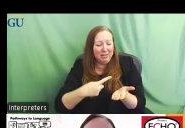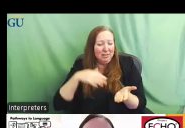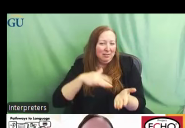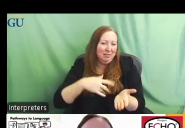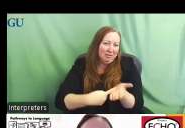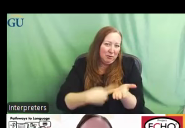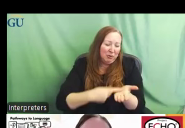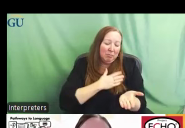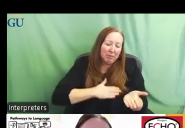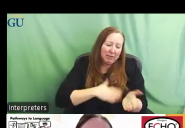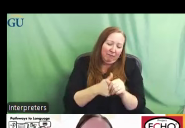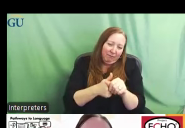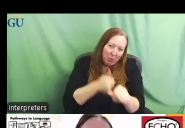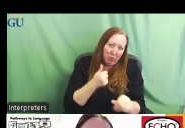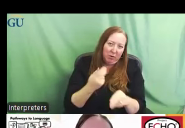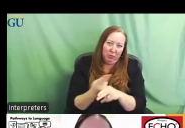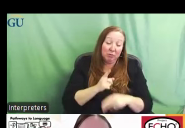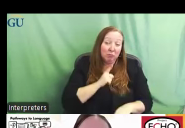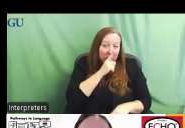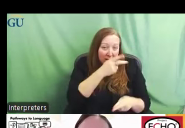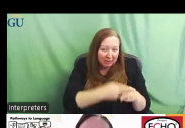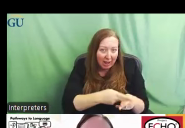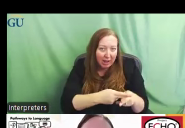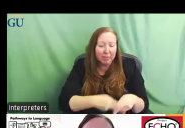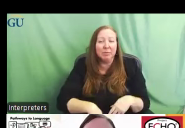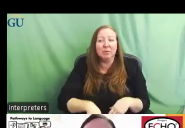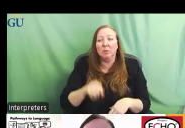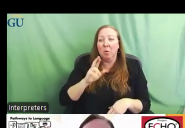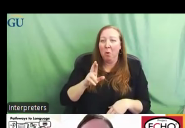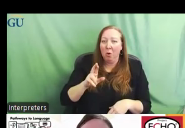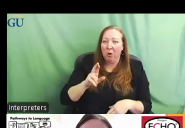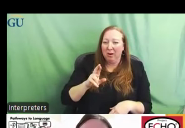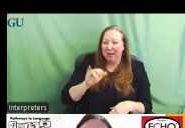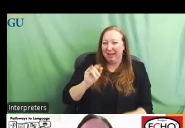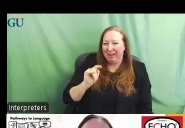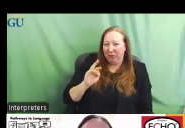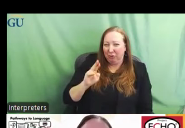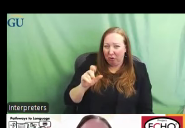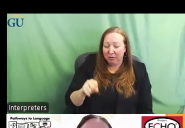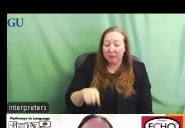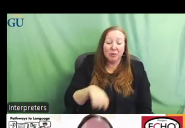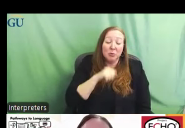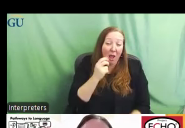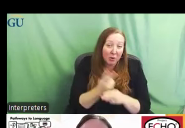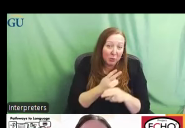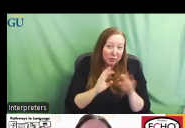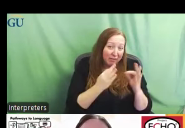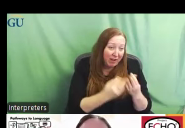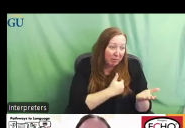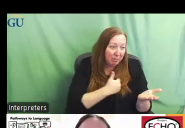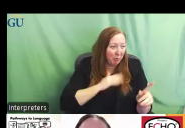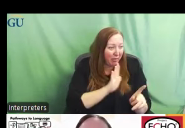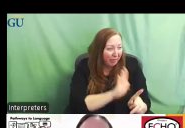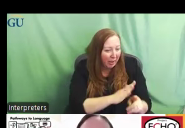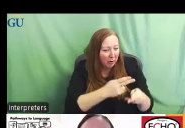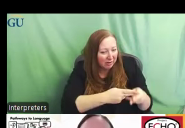initials. Please do not identify any individual's family members, friends, coworkers, or email addresses. Your attention to confidentiality